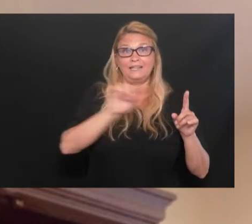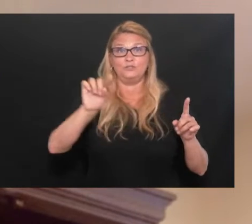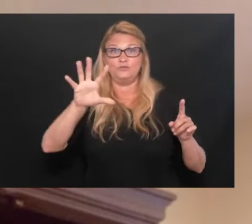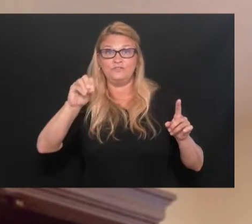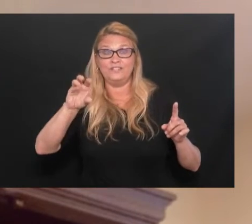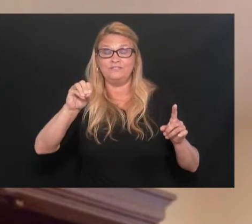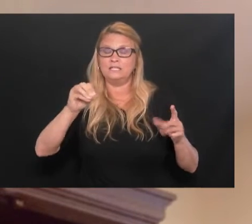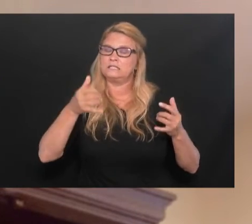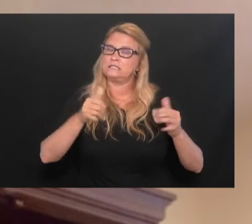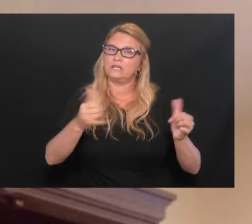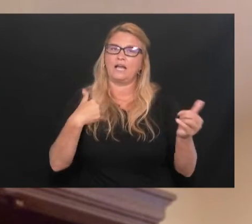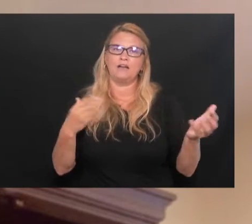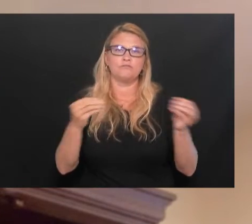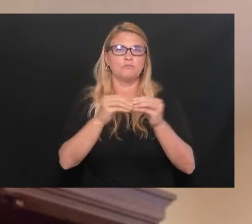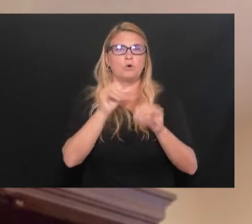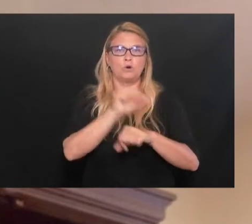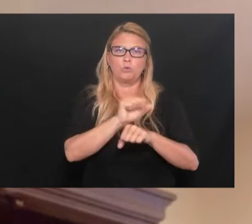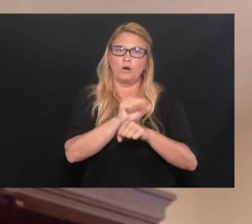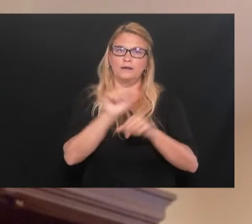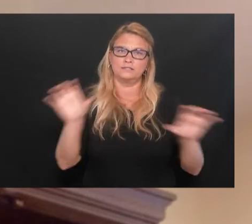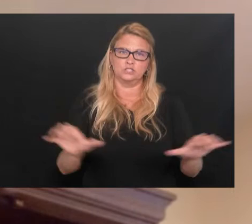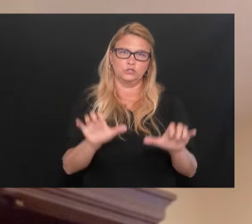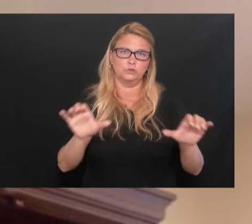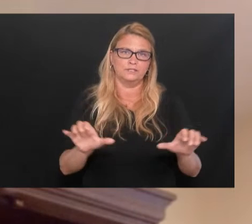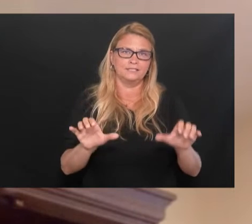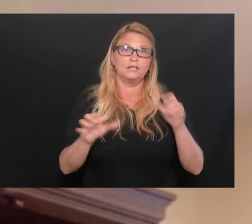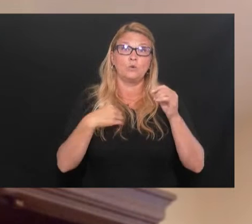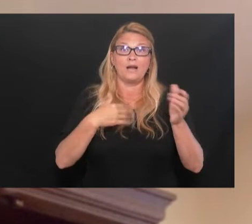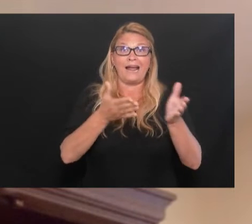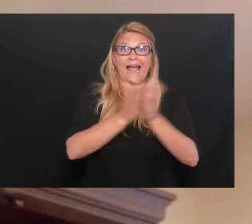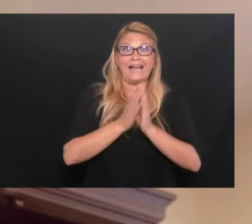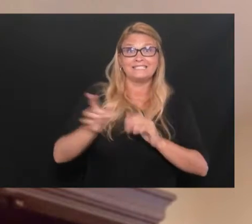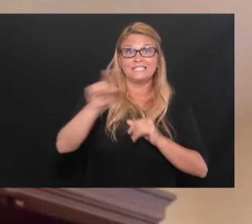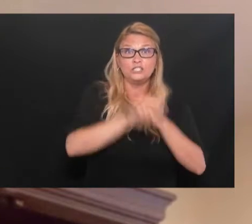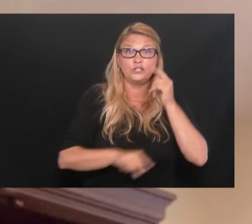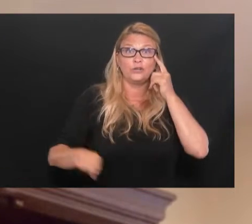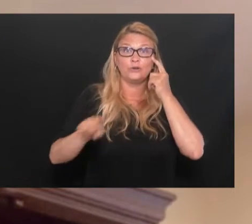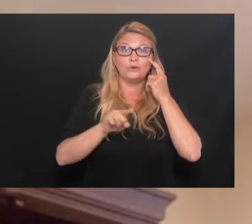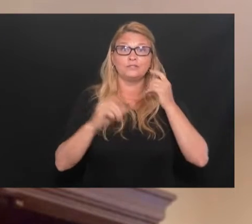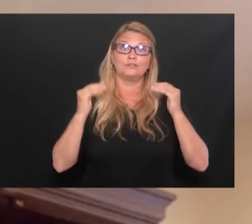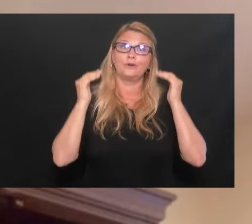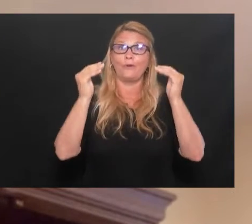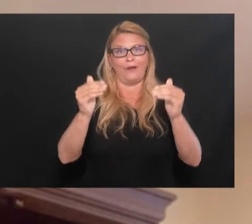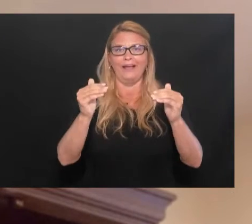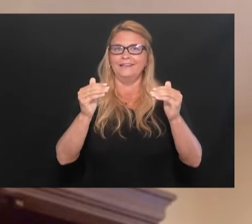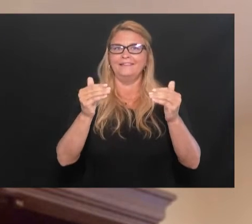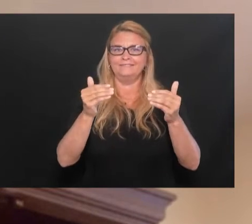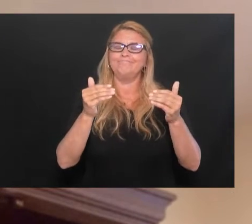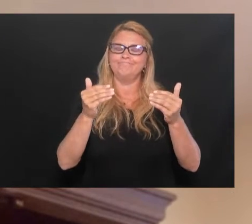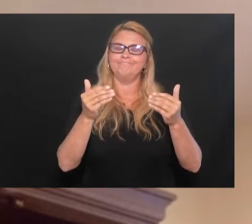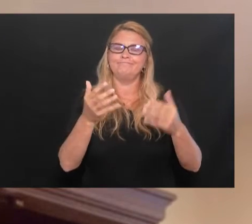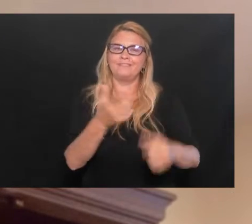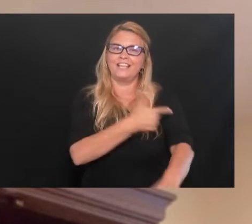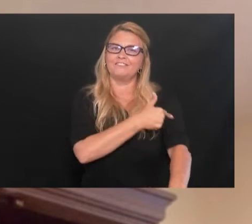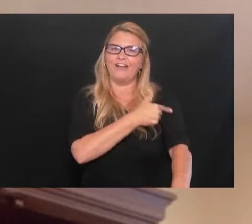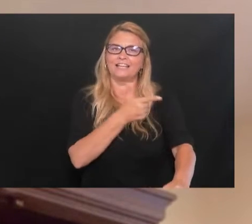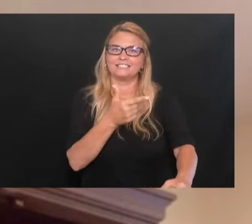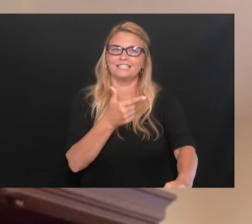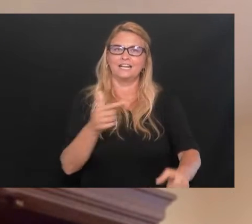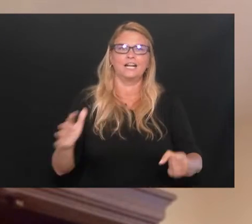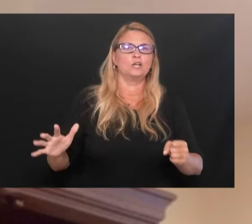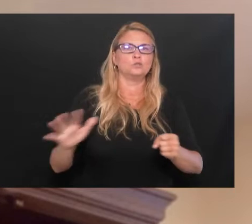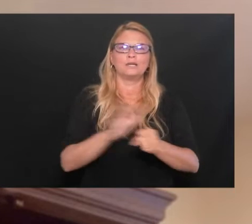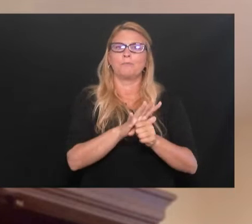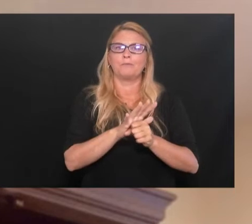lot of work to do. So we're asking all West Virginians to step up, get vaccinated, and help us get completely back